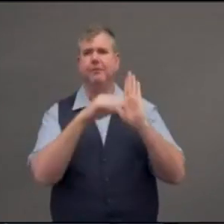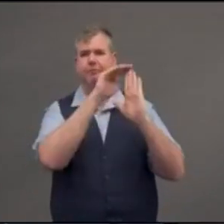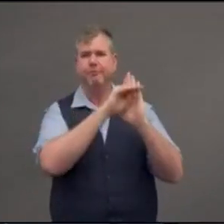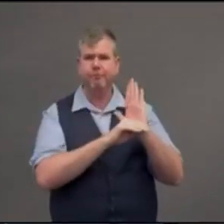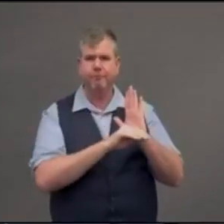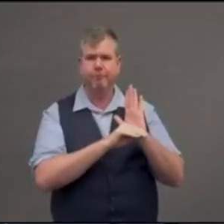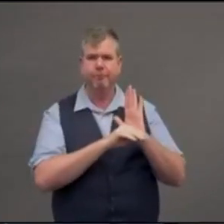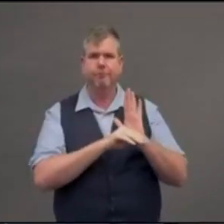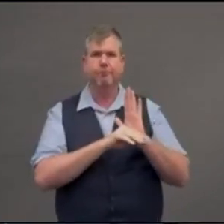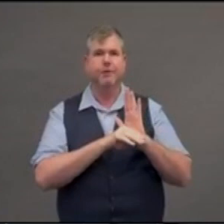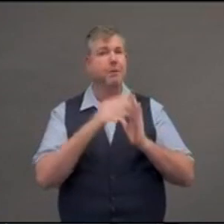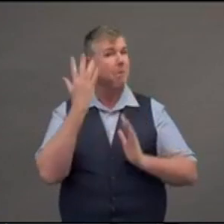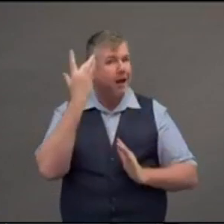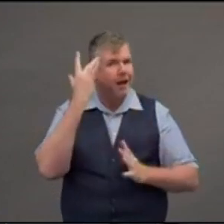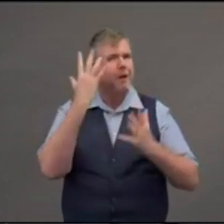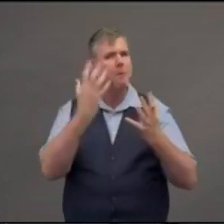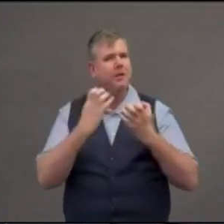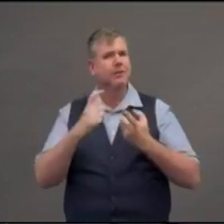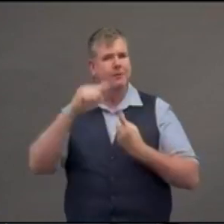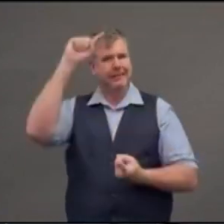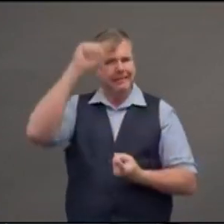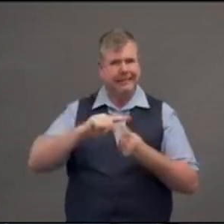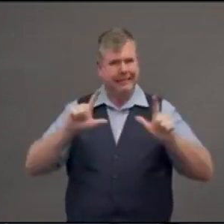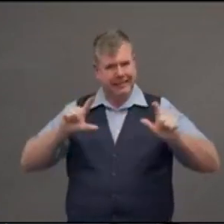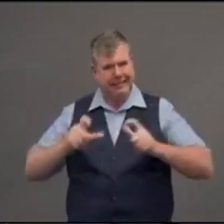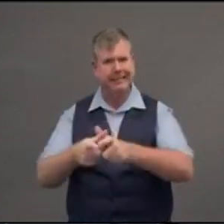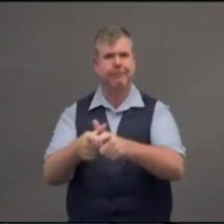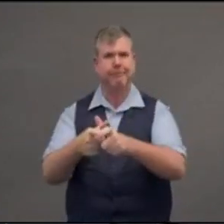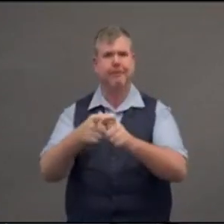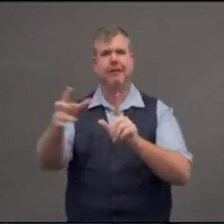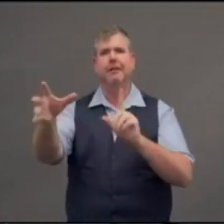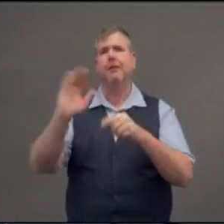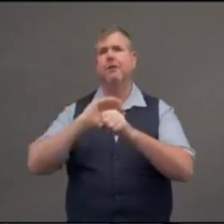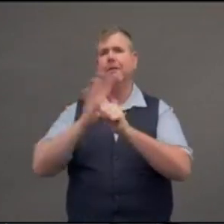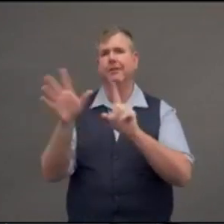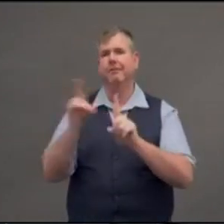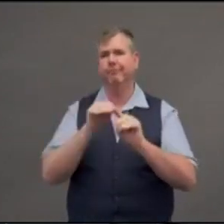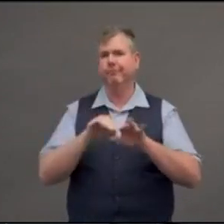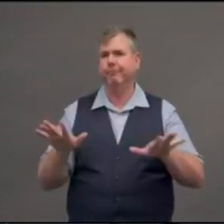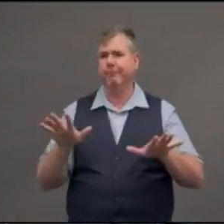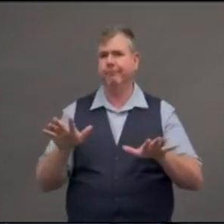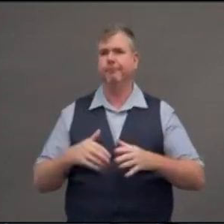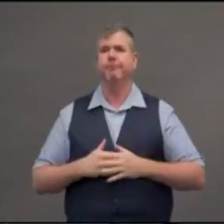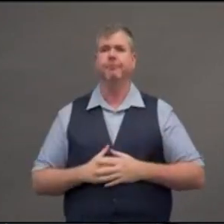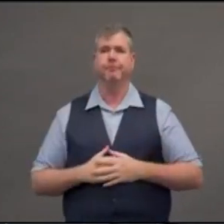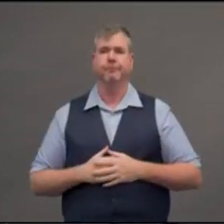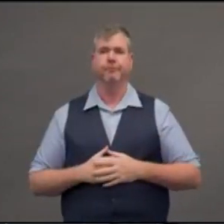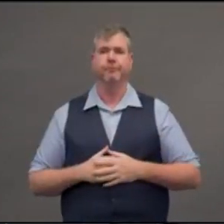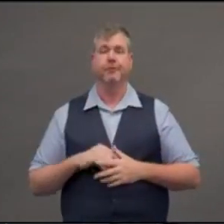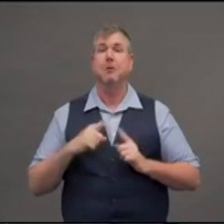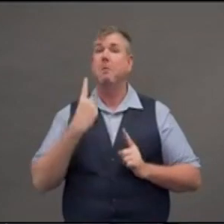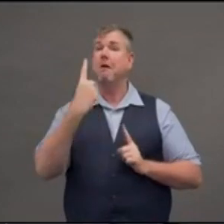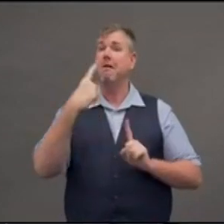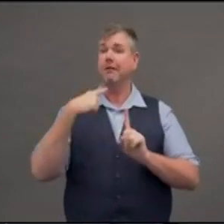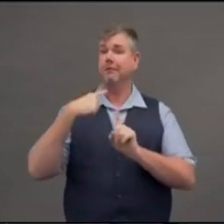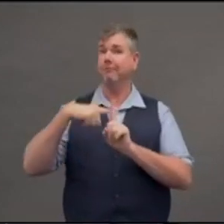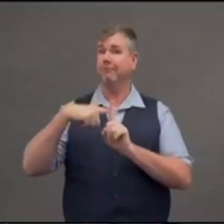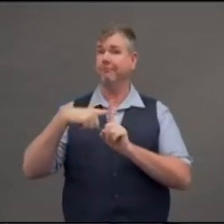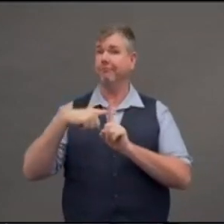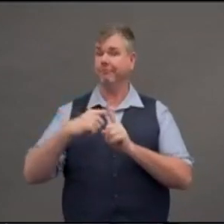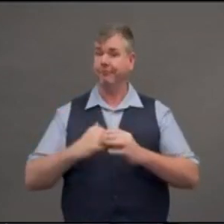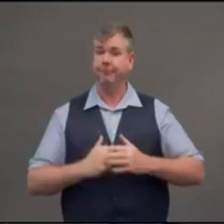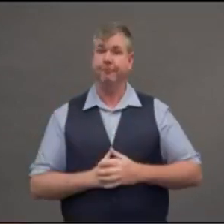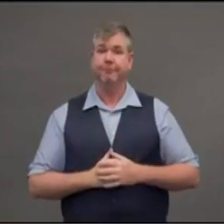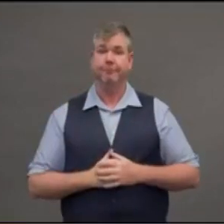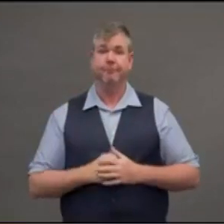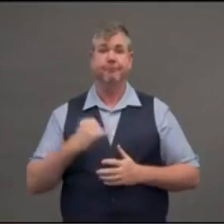of COVID-19 here in the county. Also, you take one positive note here, looking at our